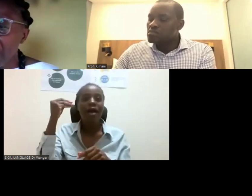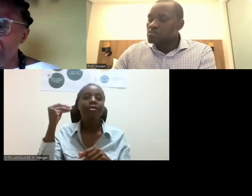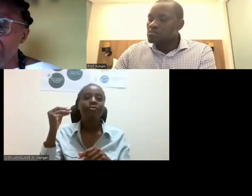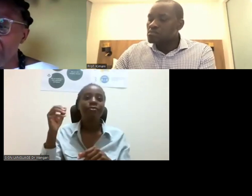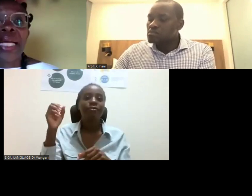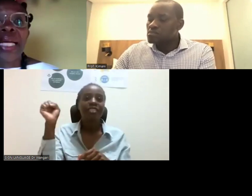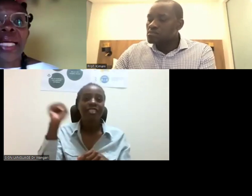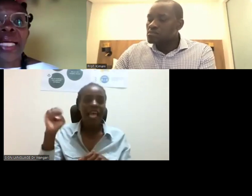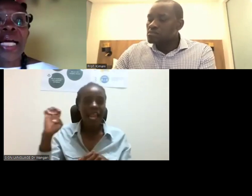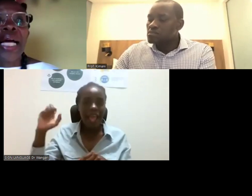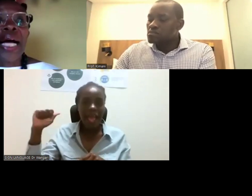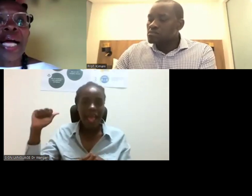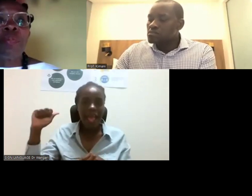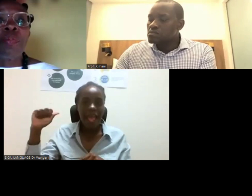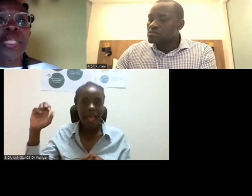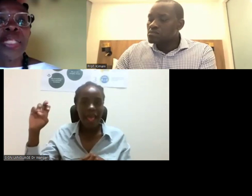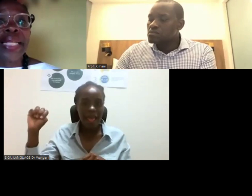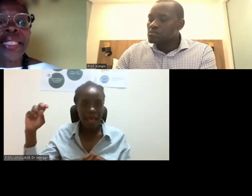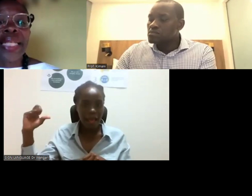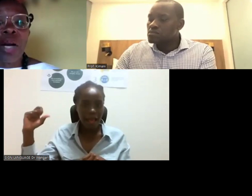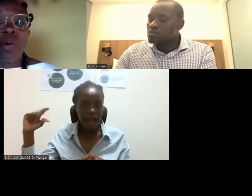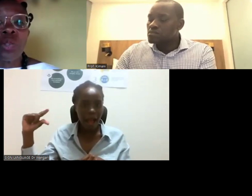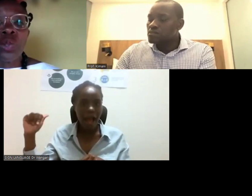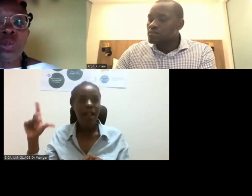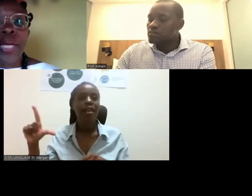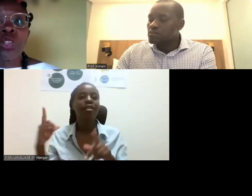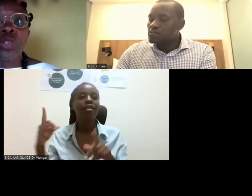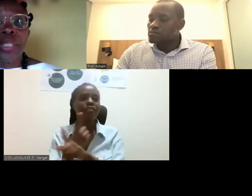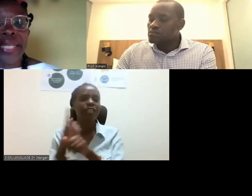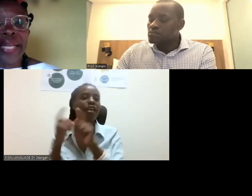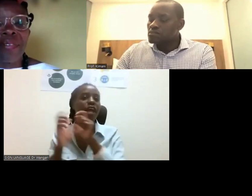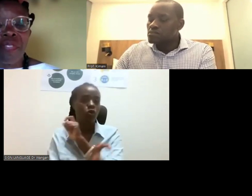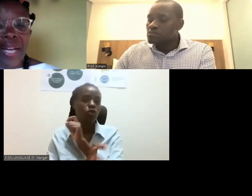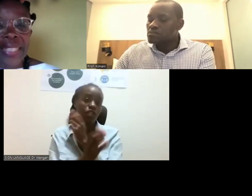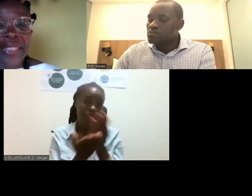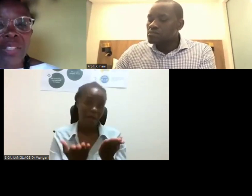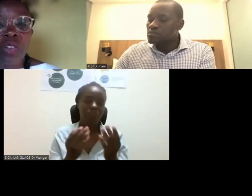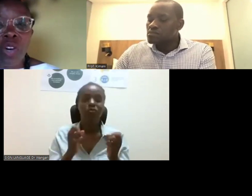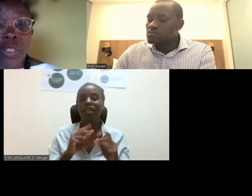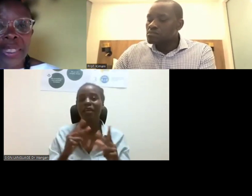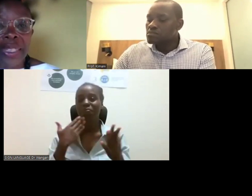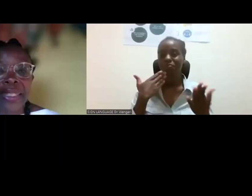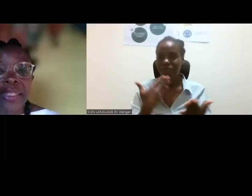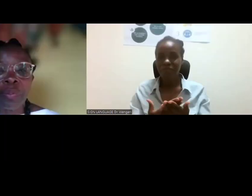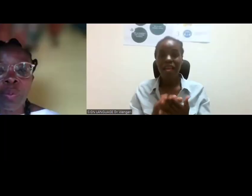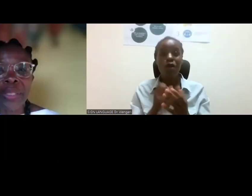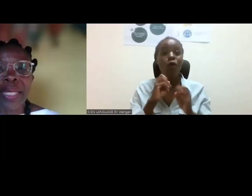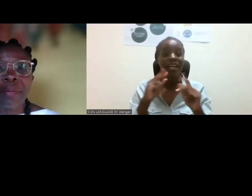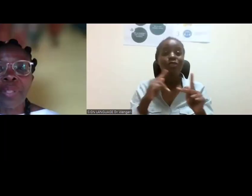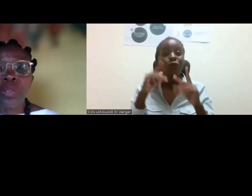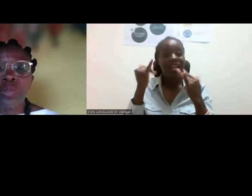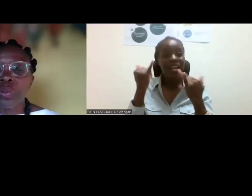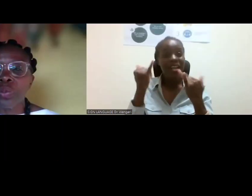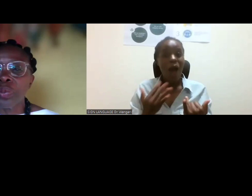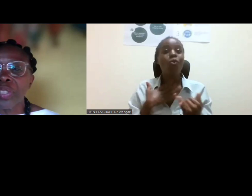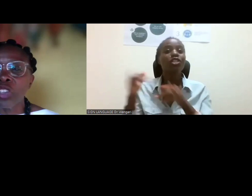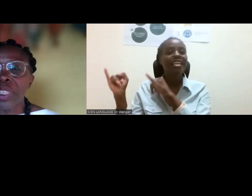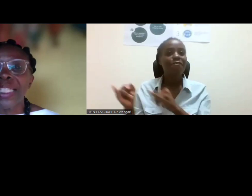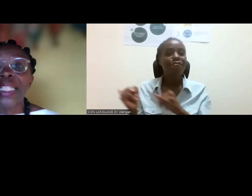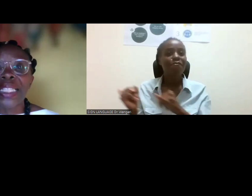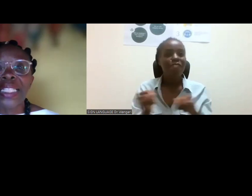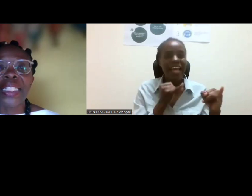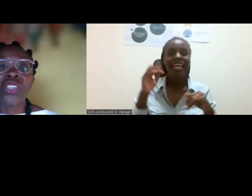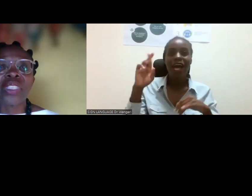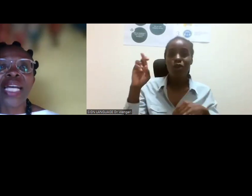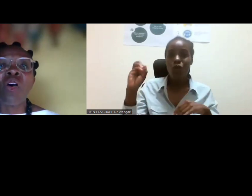very much for those inputs, Professor Kimani. I would like now to actually invite Rosalind. We weren't able to reach